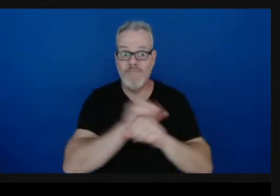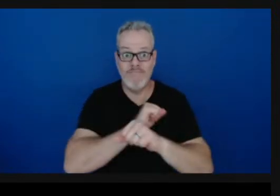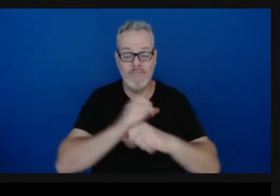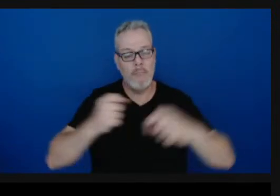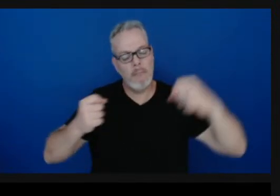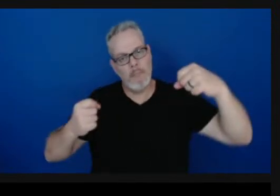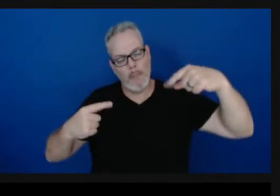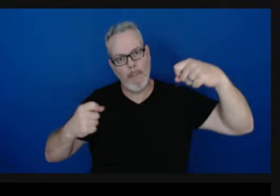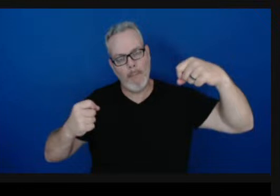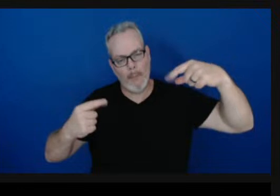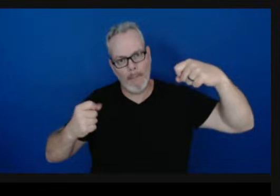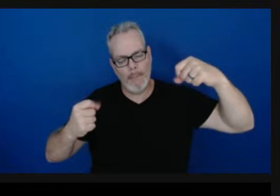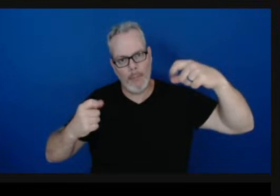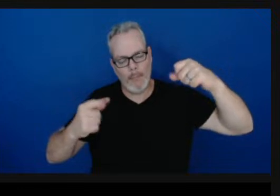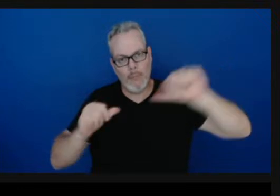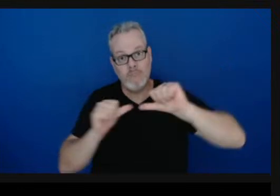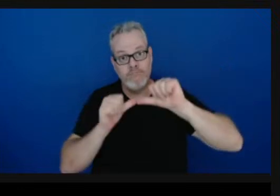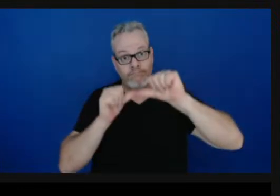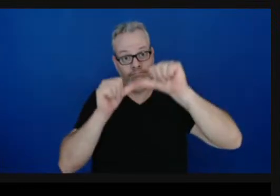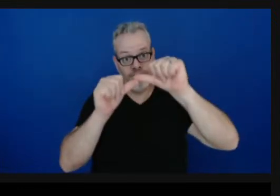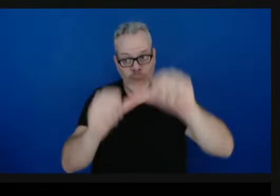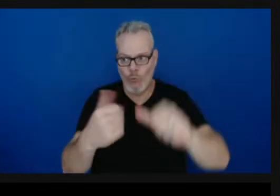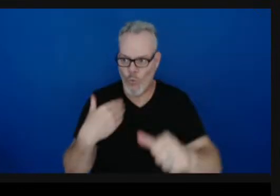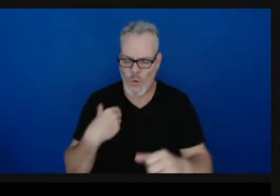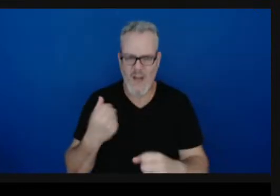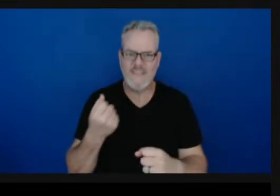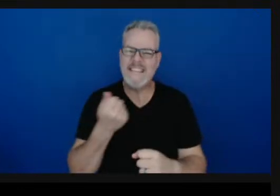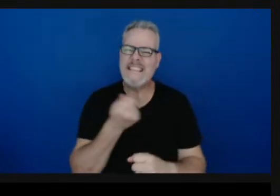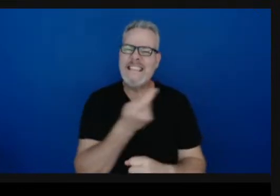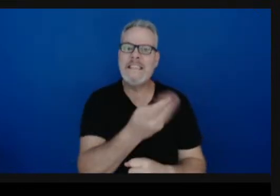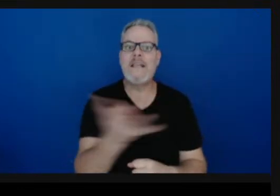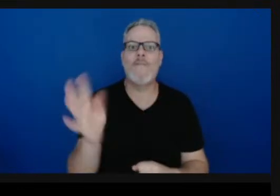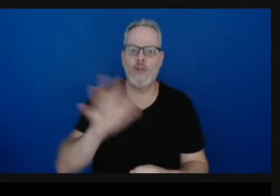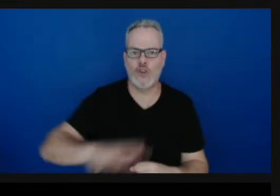their operation now, they have dozens of them across the island now.